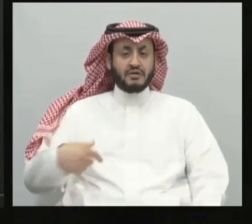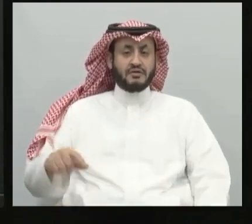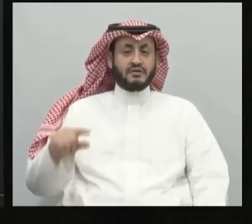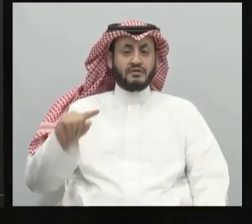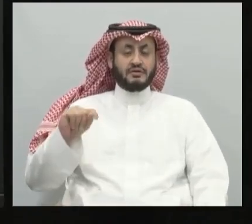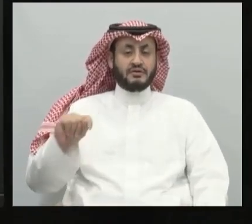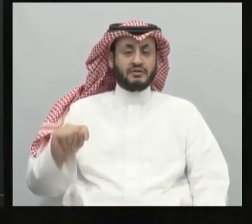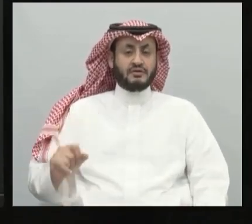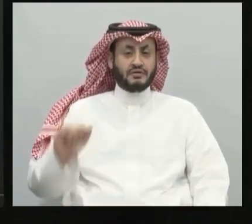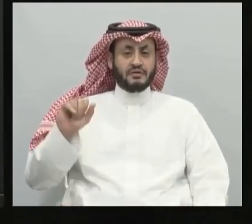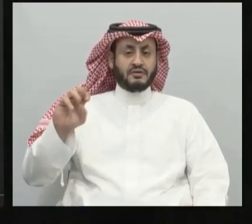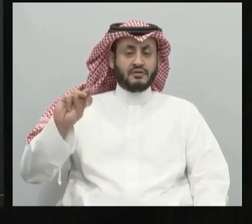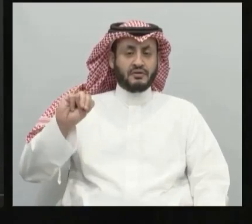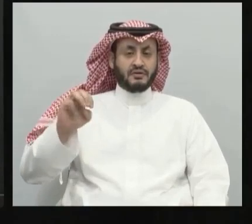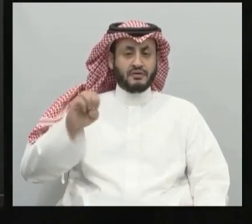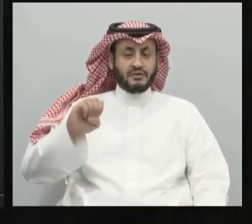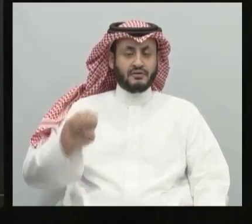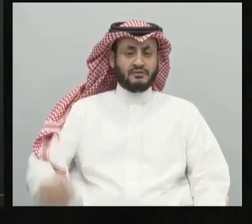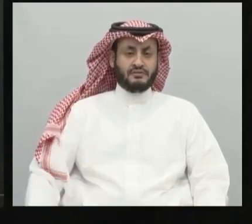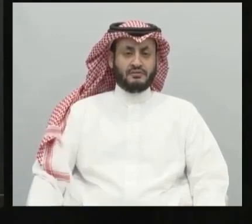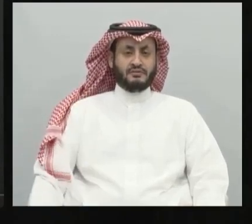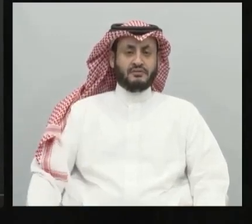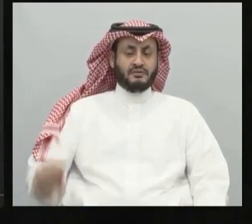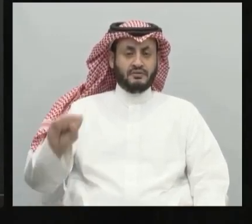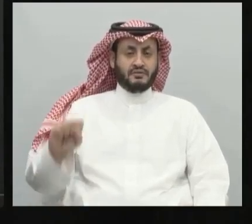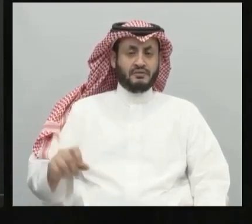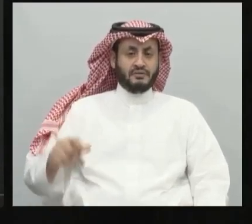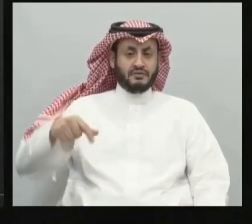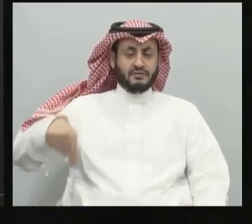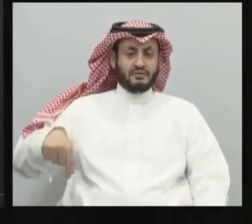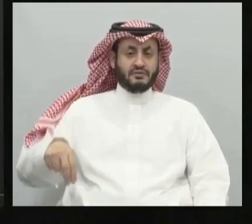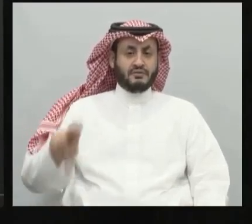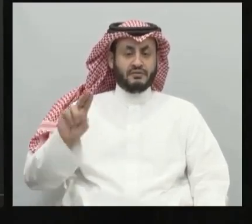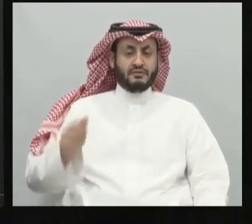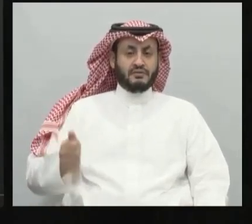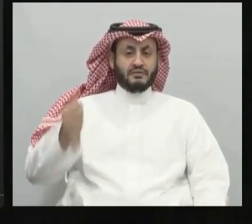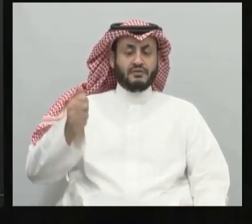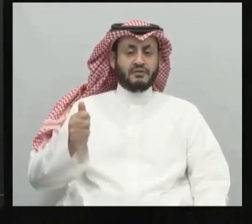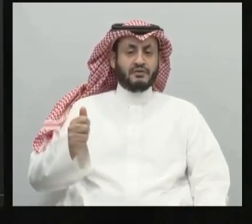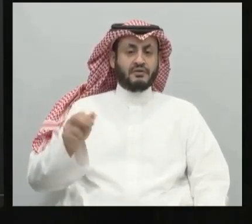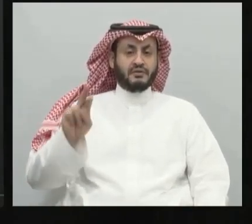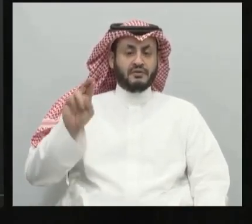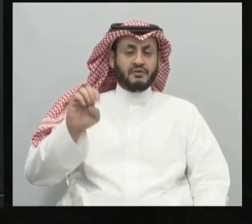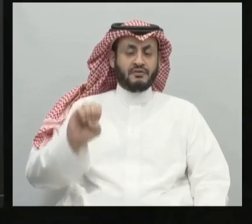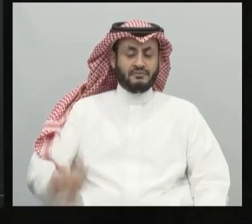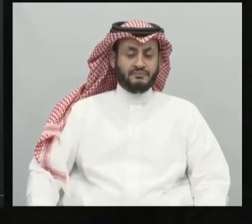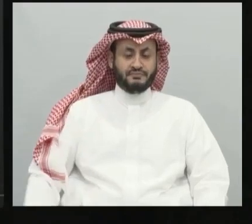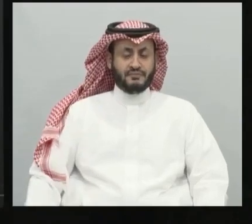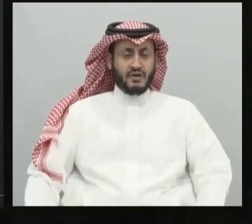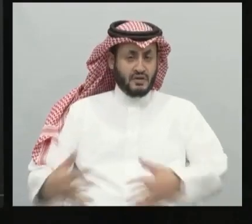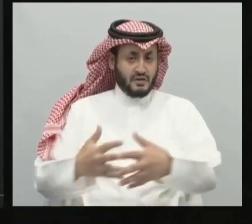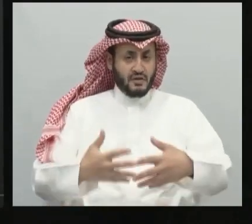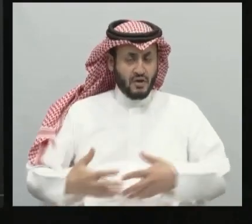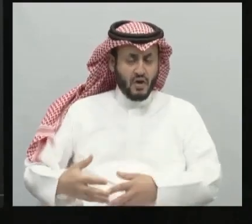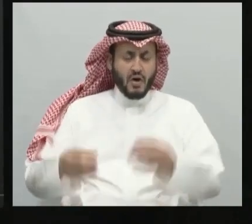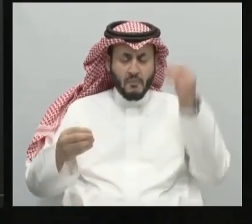It's a famous area and street in New York City, in the United States. And